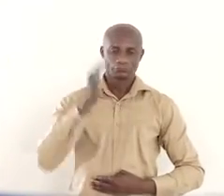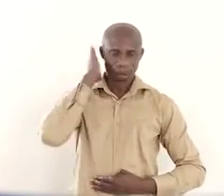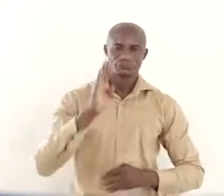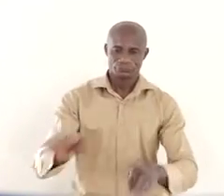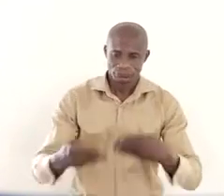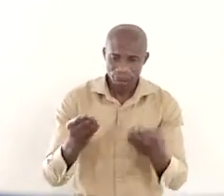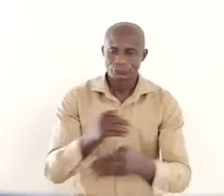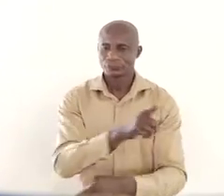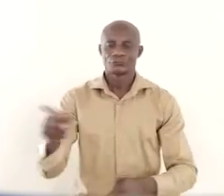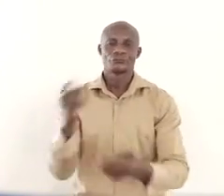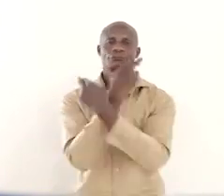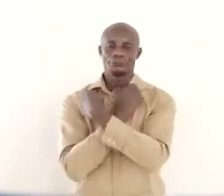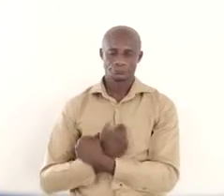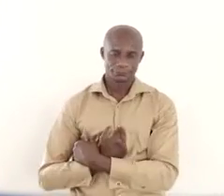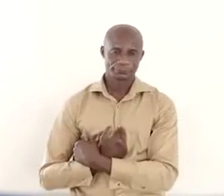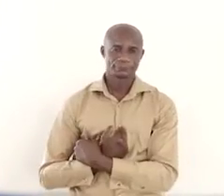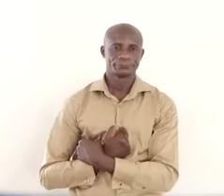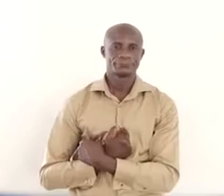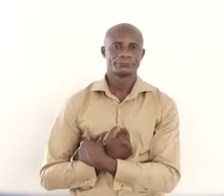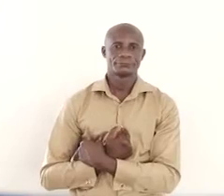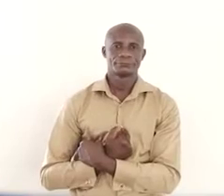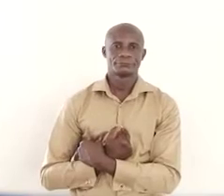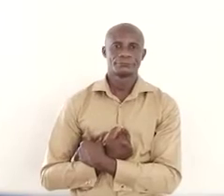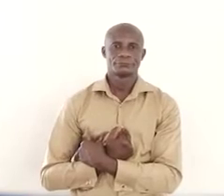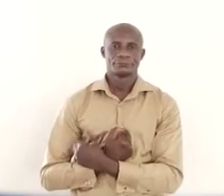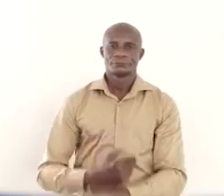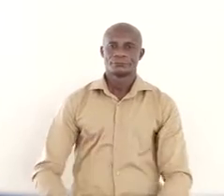overburdened, and I will be.